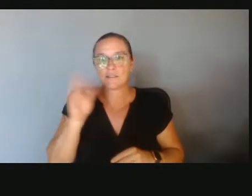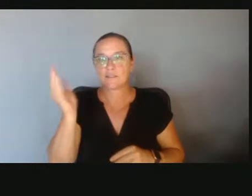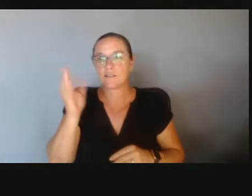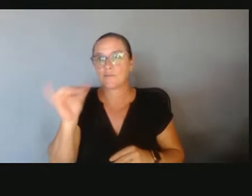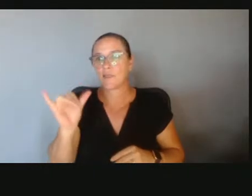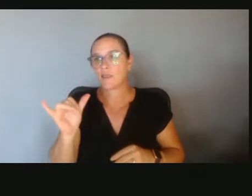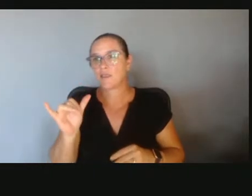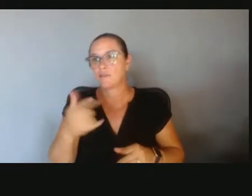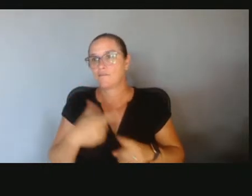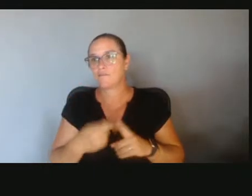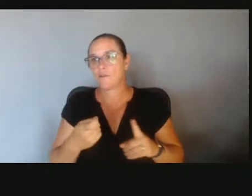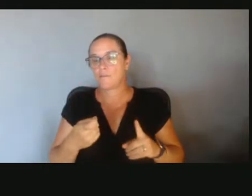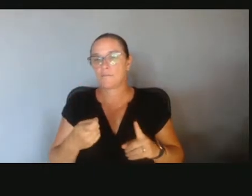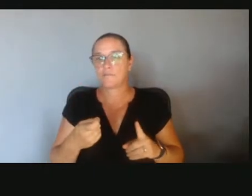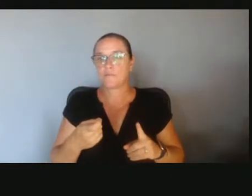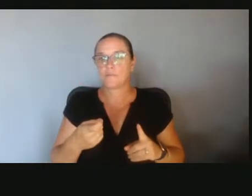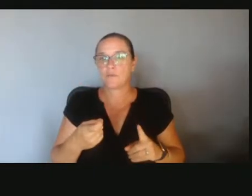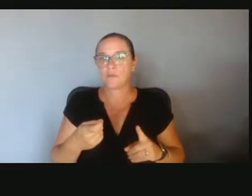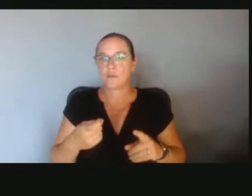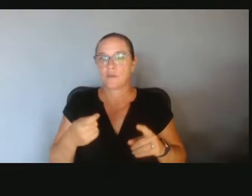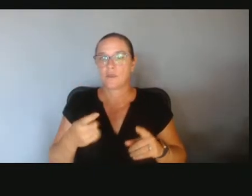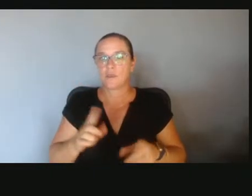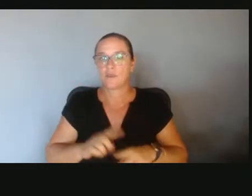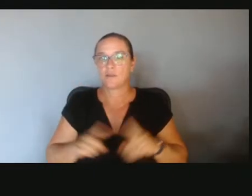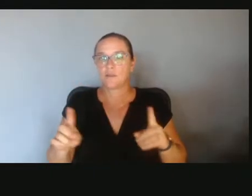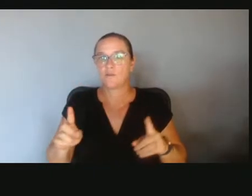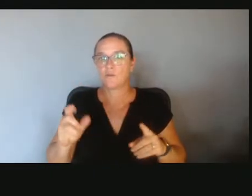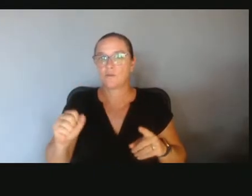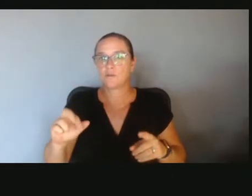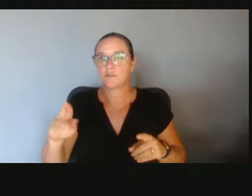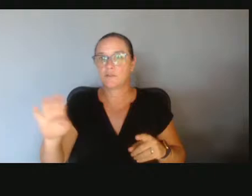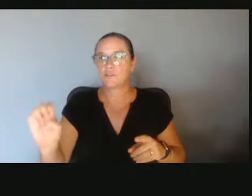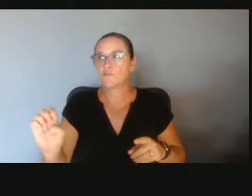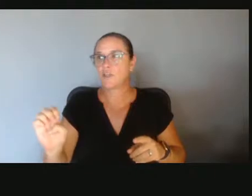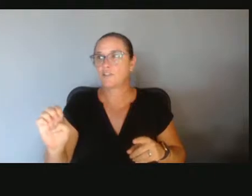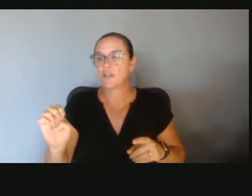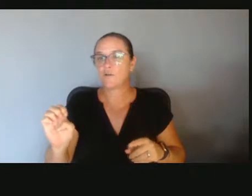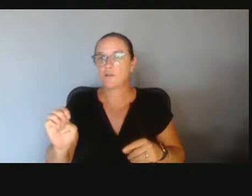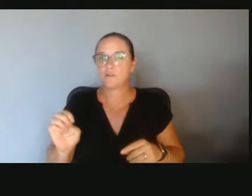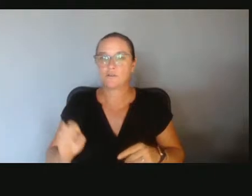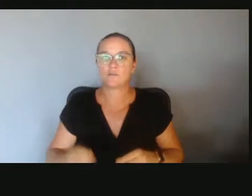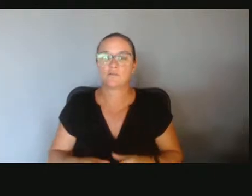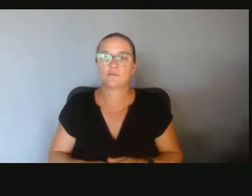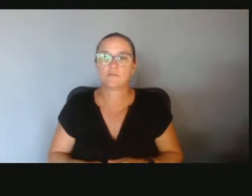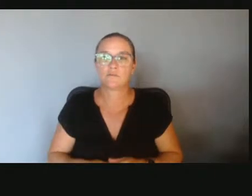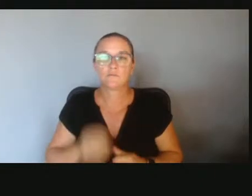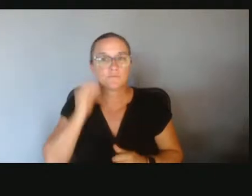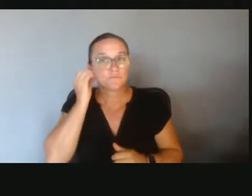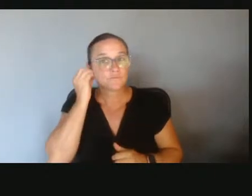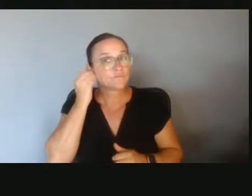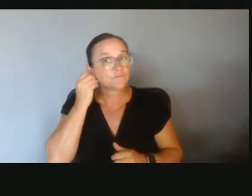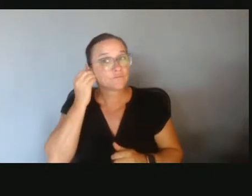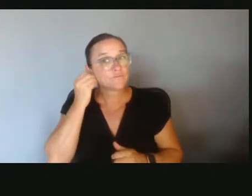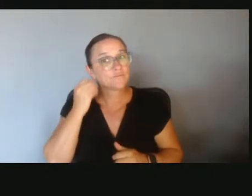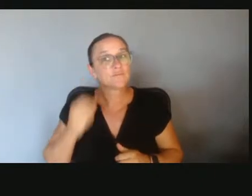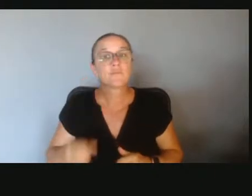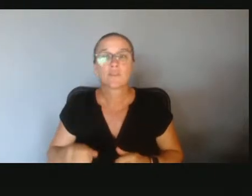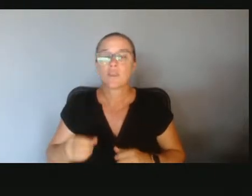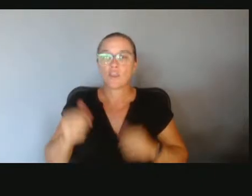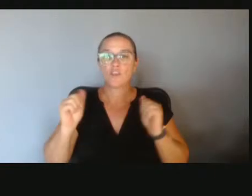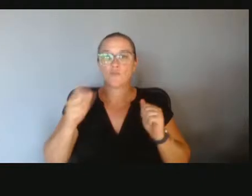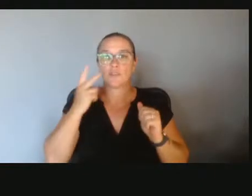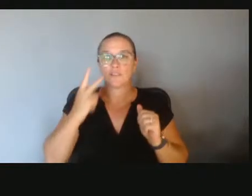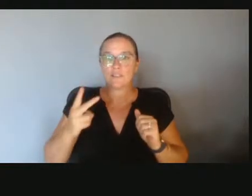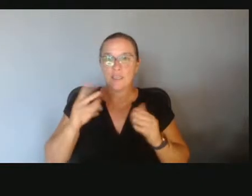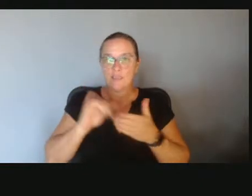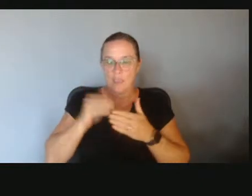from a whole different source. It came from the same vent area, which is what we expect, seeing the visual sequence of